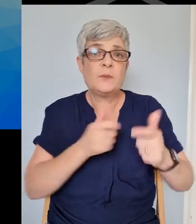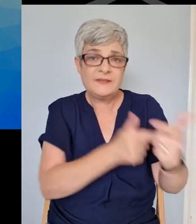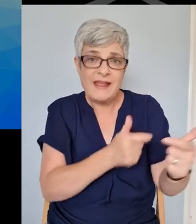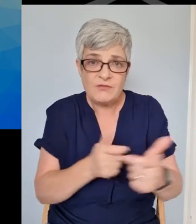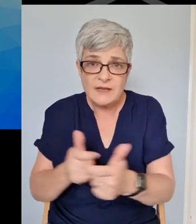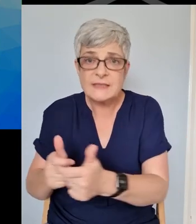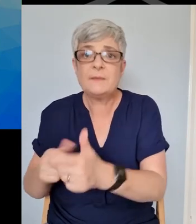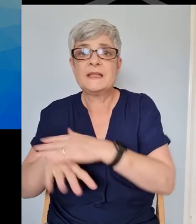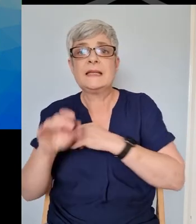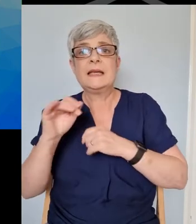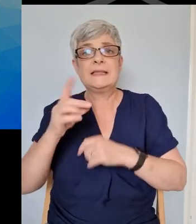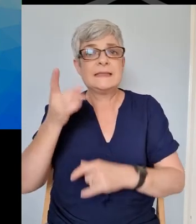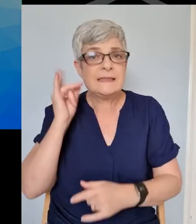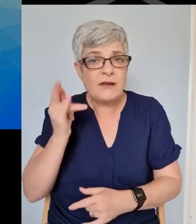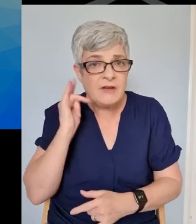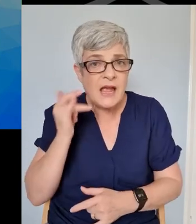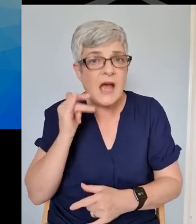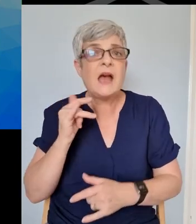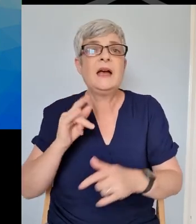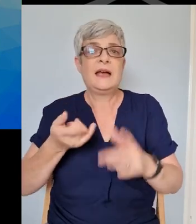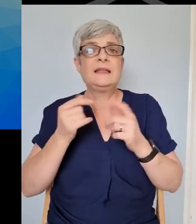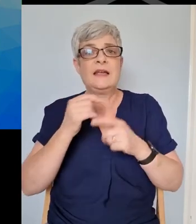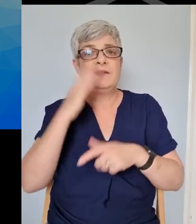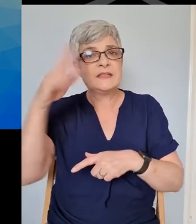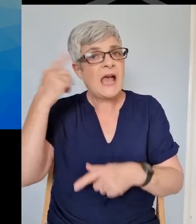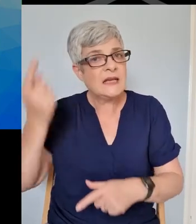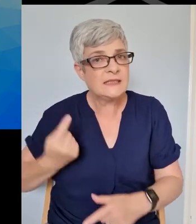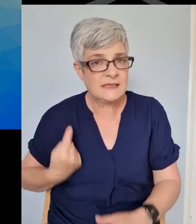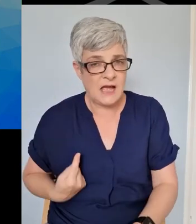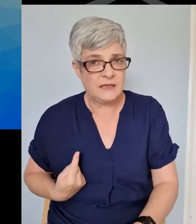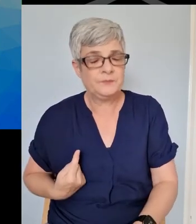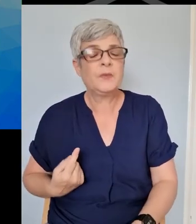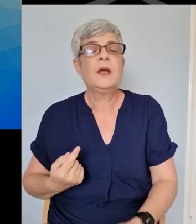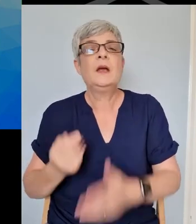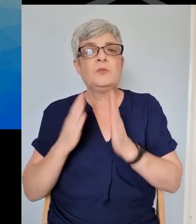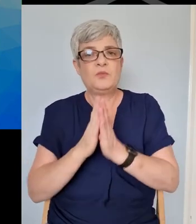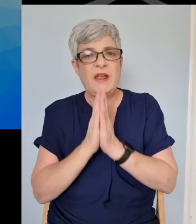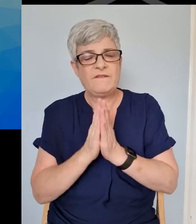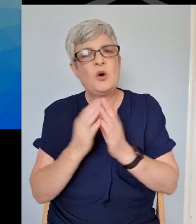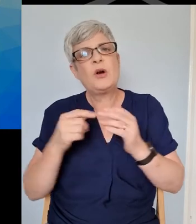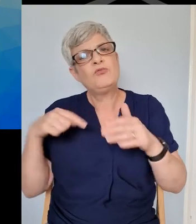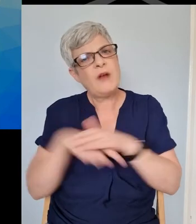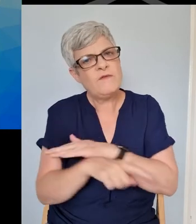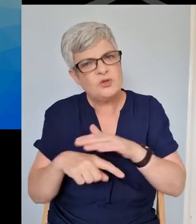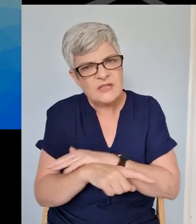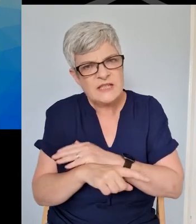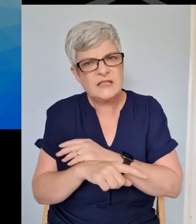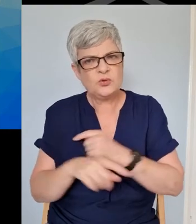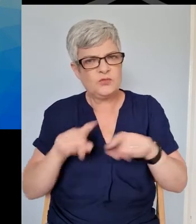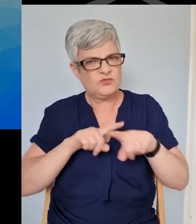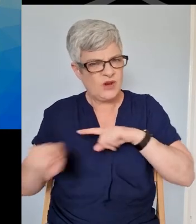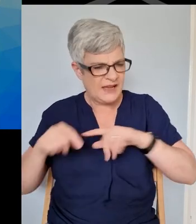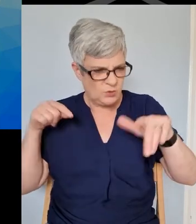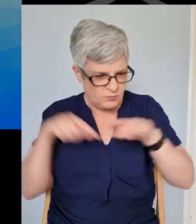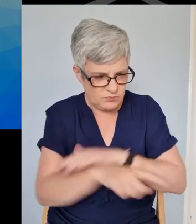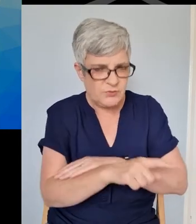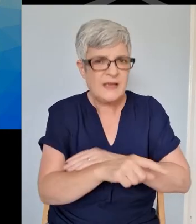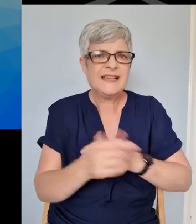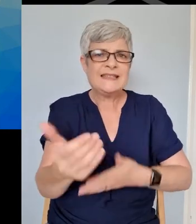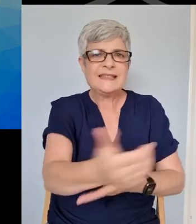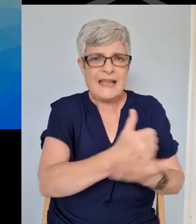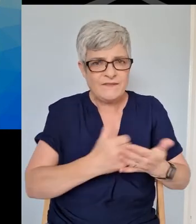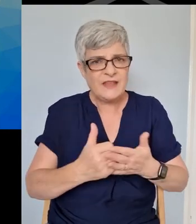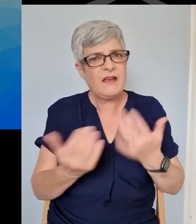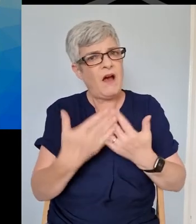Afghanistan. We continue to pray for those who are refugees and who seek safety in another country, despite the dangers of the